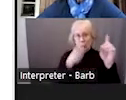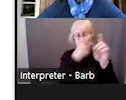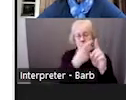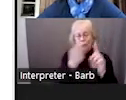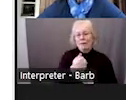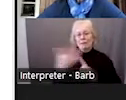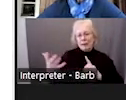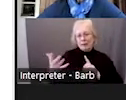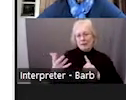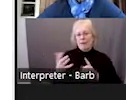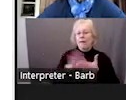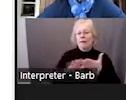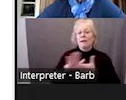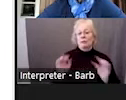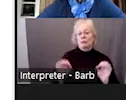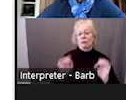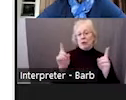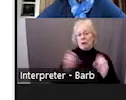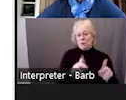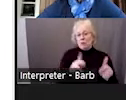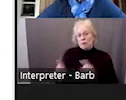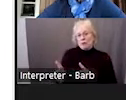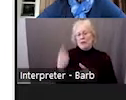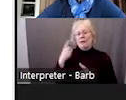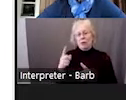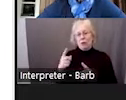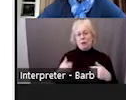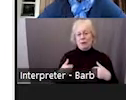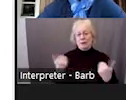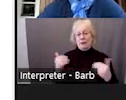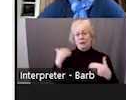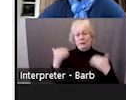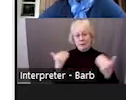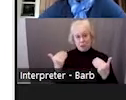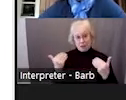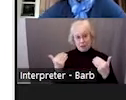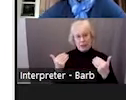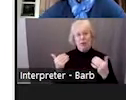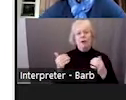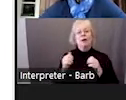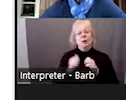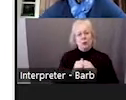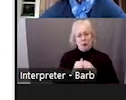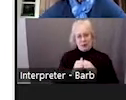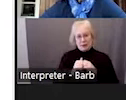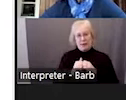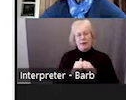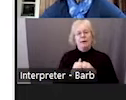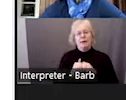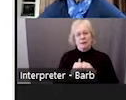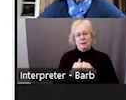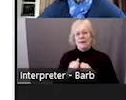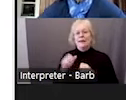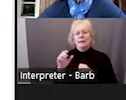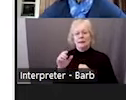all interested youth, young adults, and adults with intellectual disabilities from all ethnic,